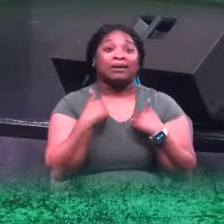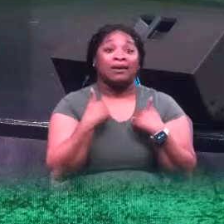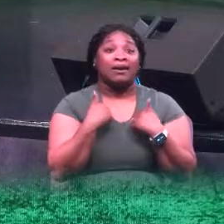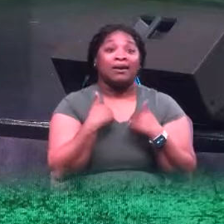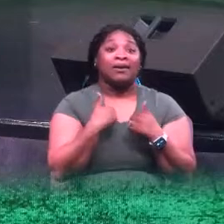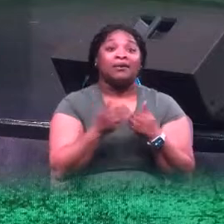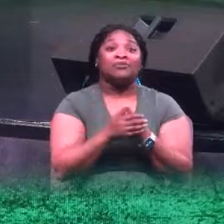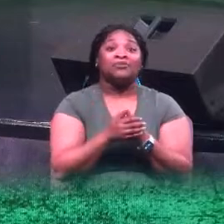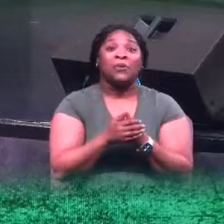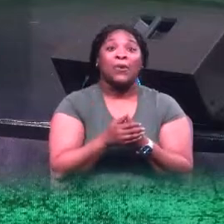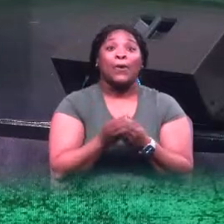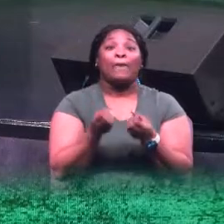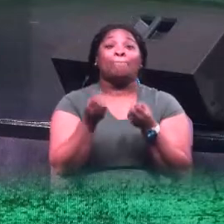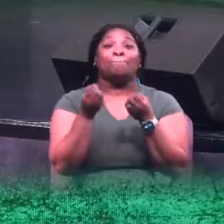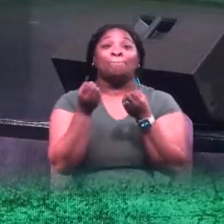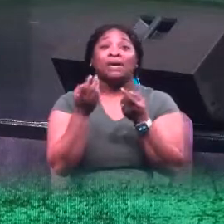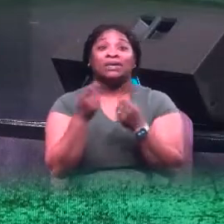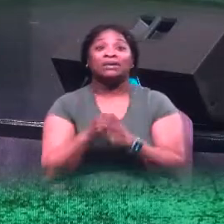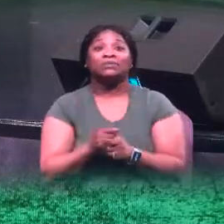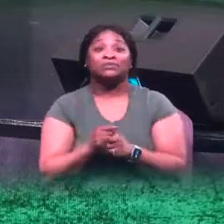dispatches multiple.